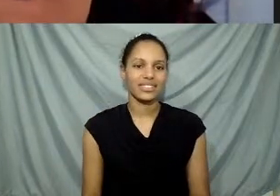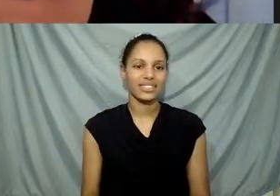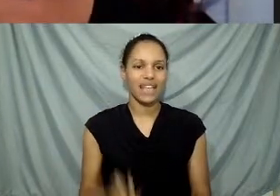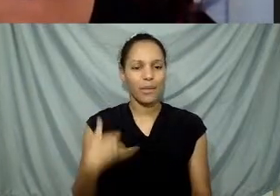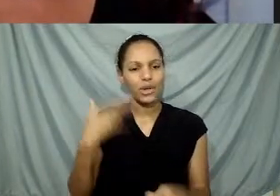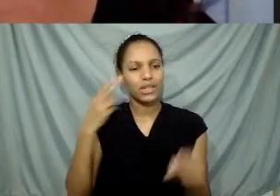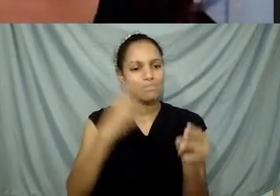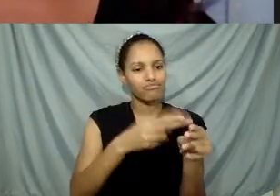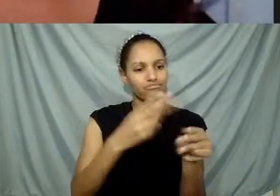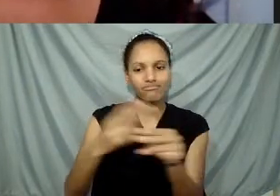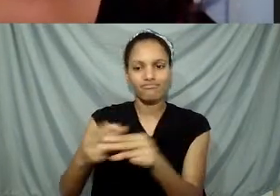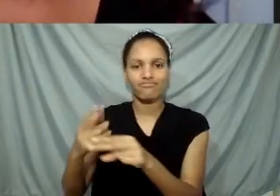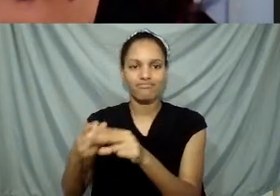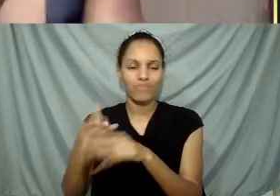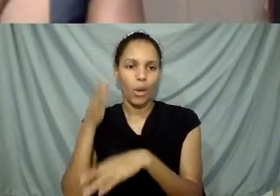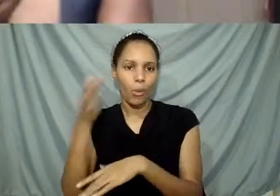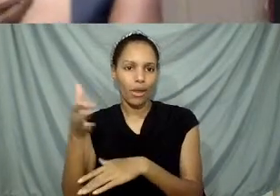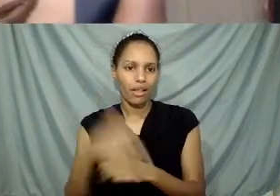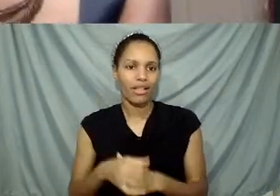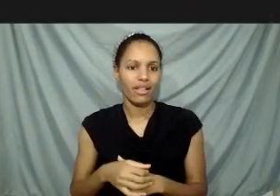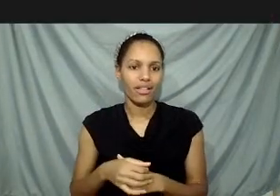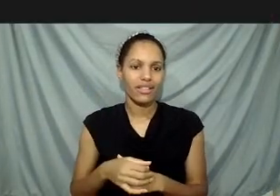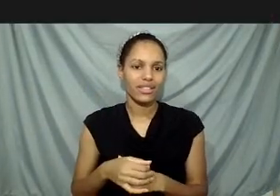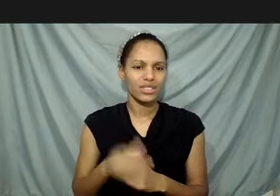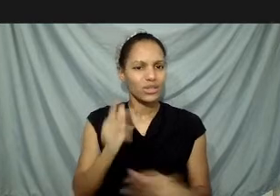There's some people here.